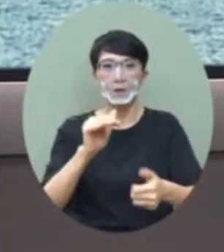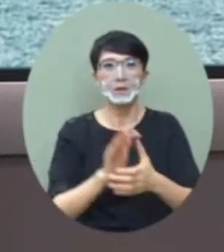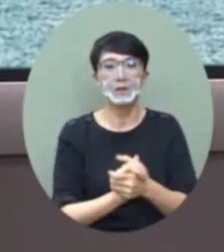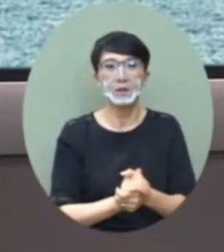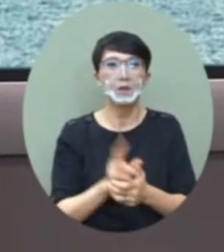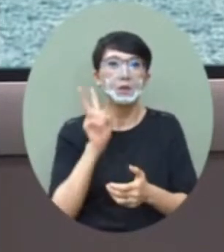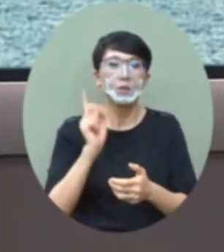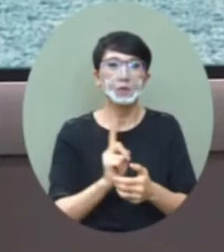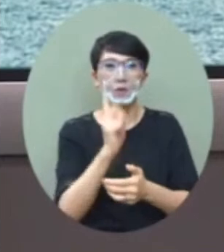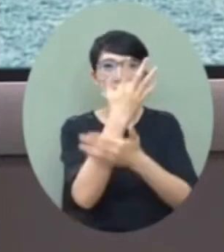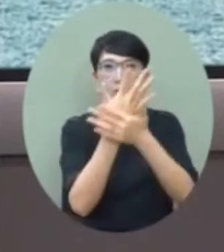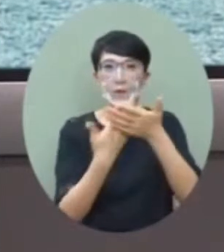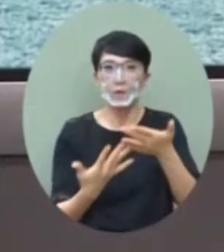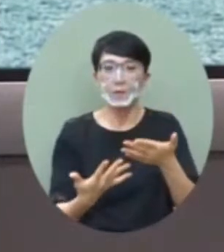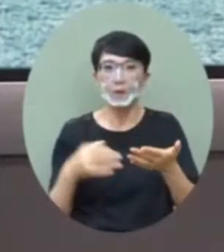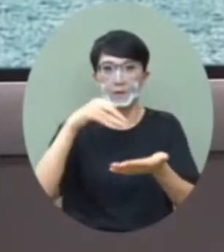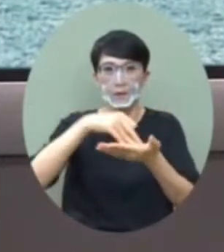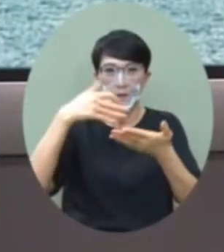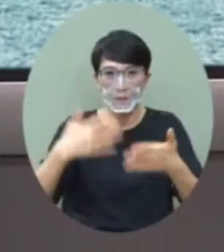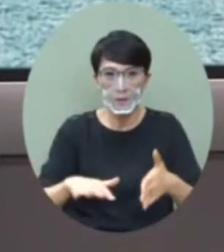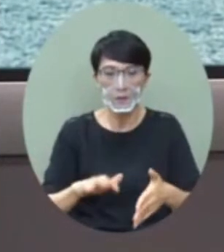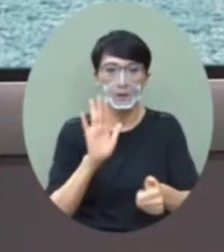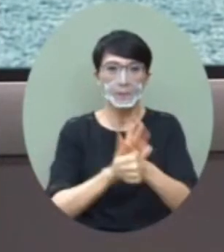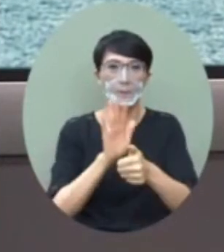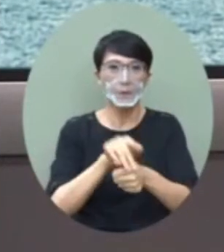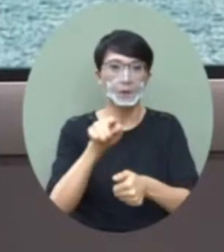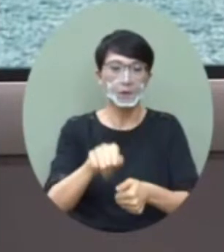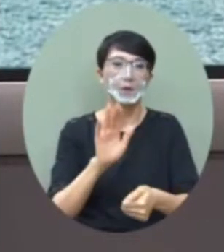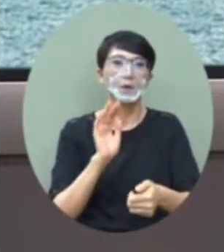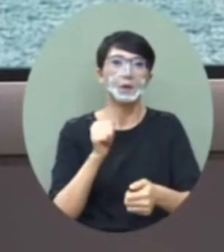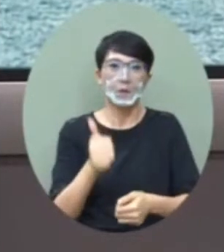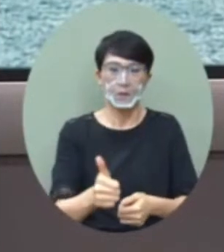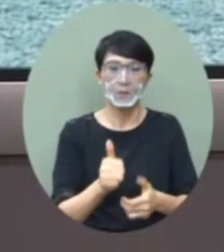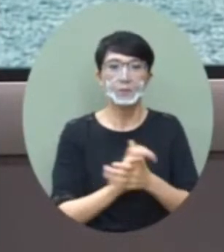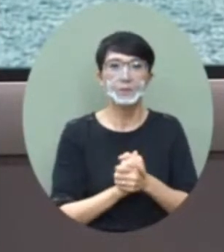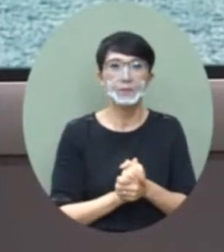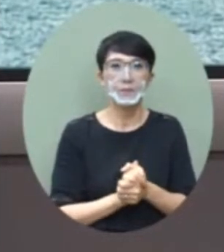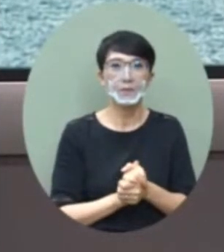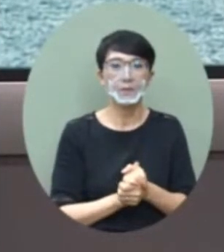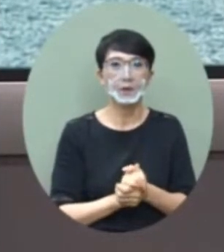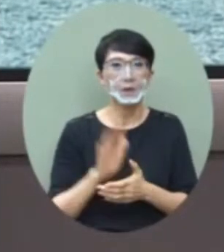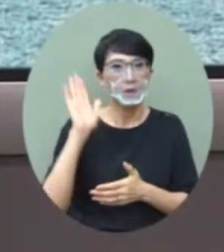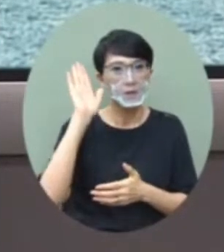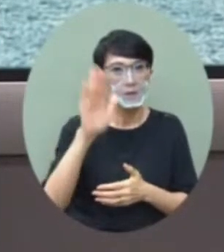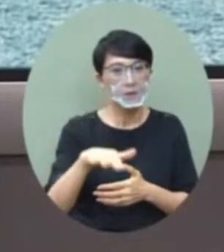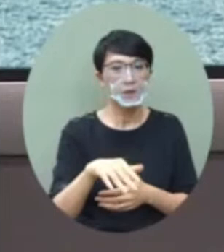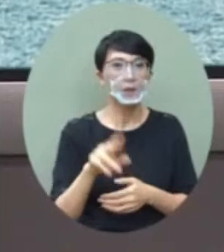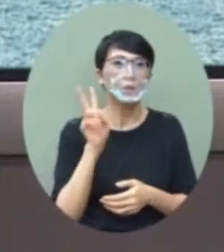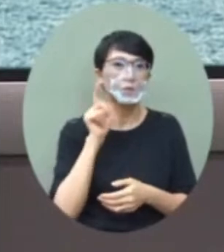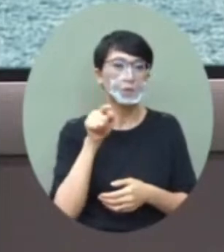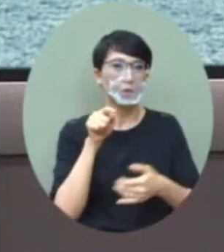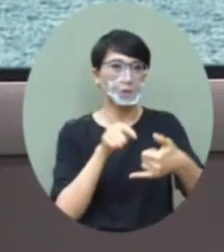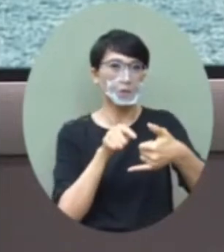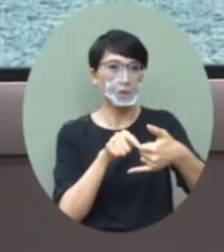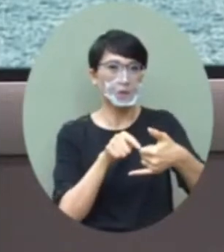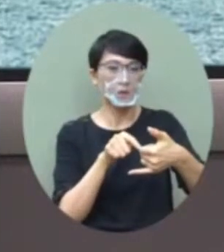our staff would be able to see when they were infected and when they should